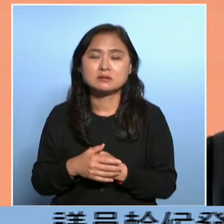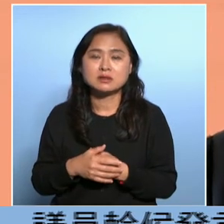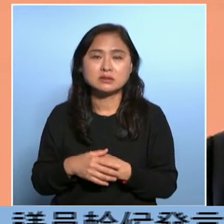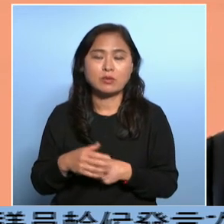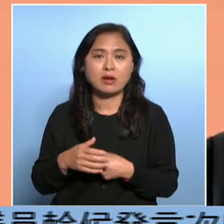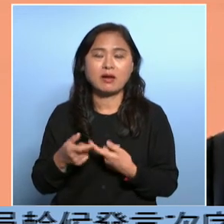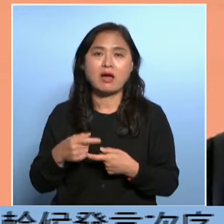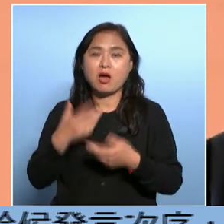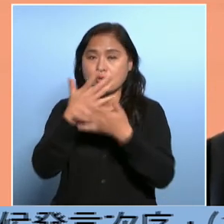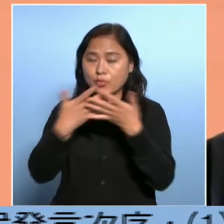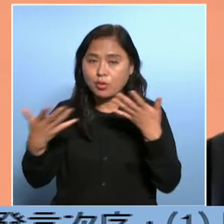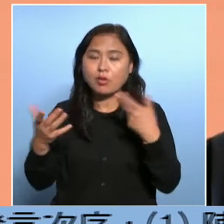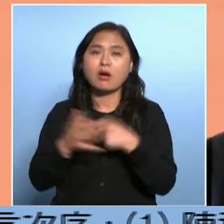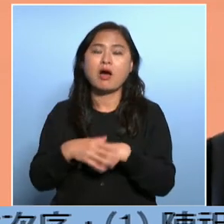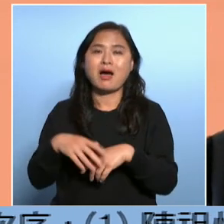once you